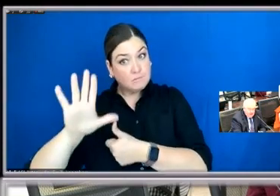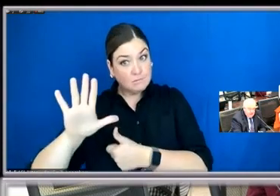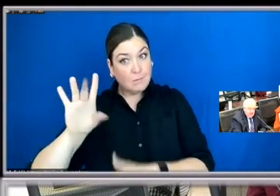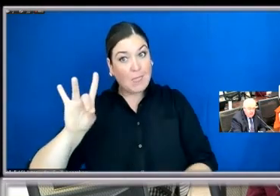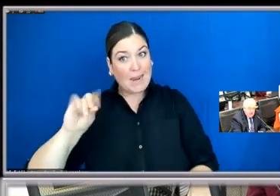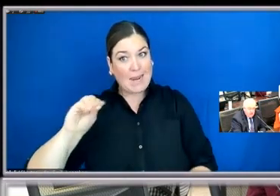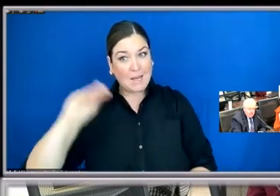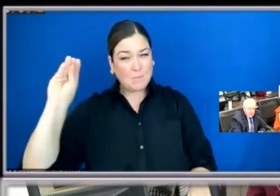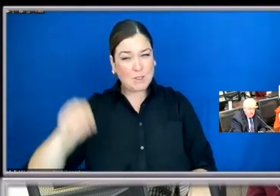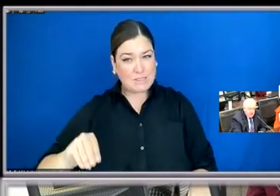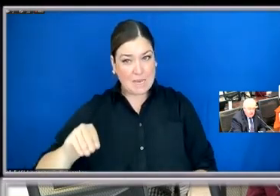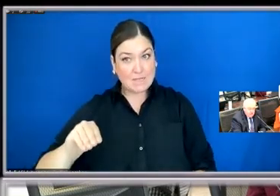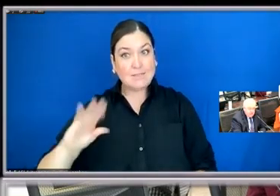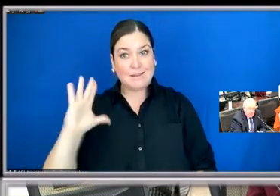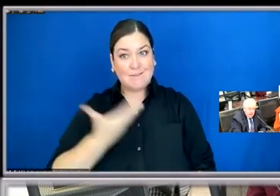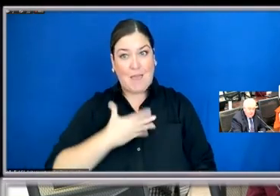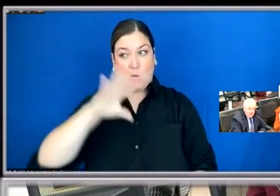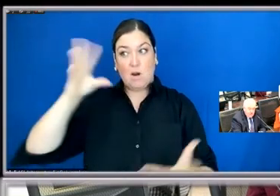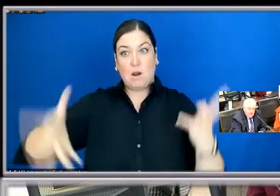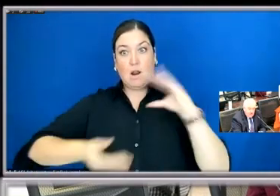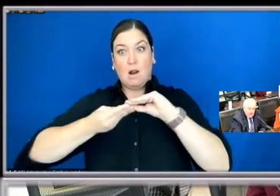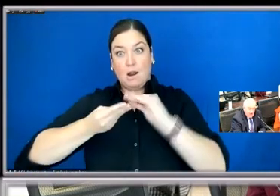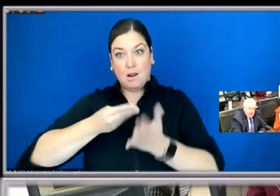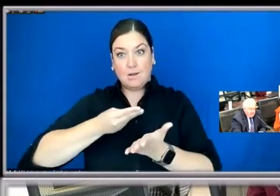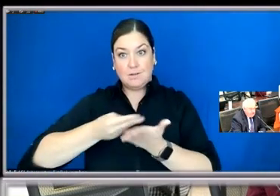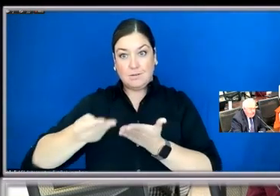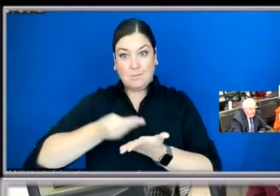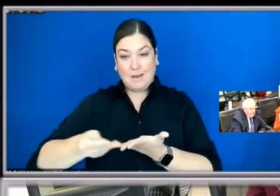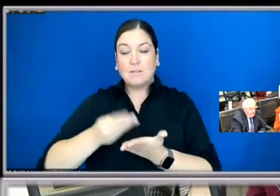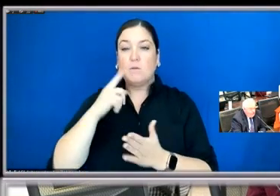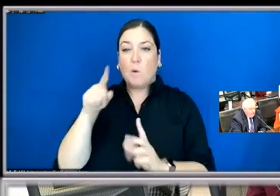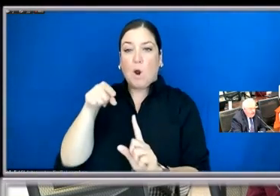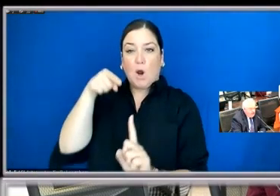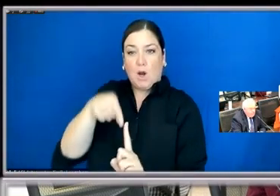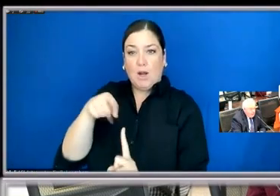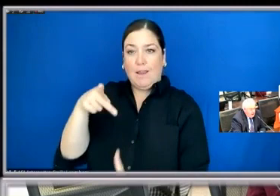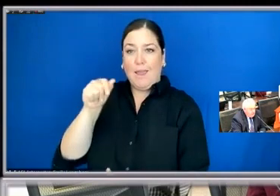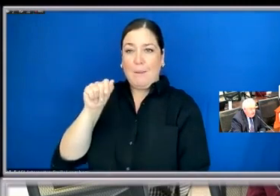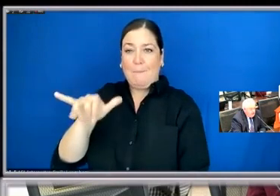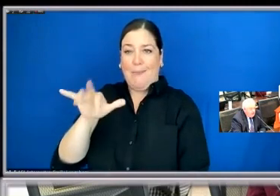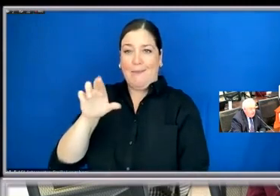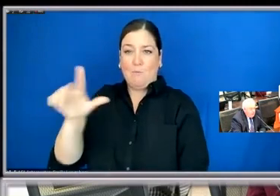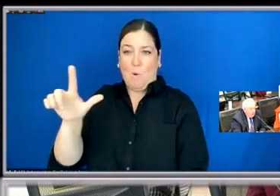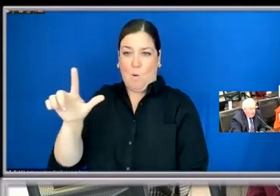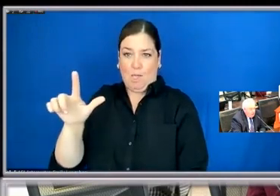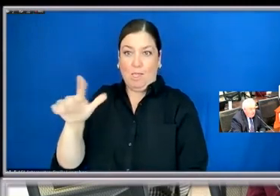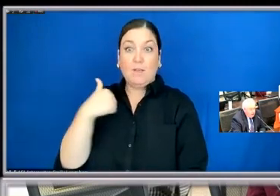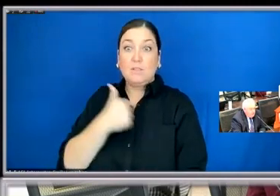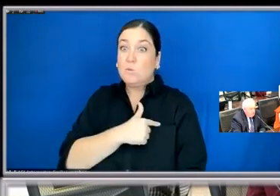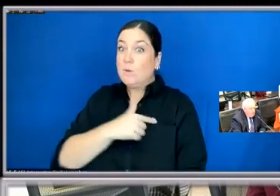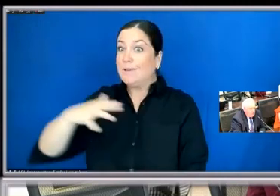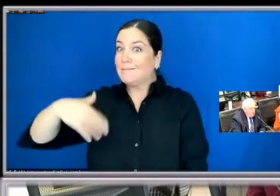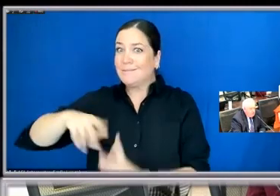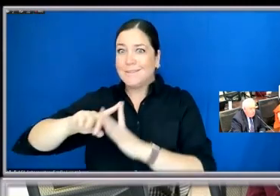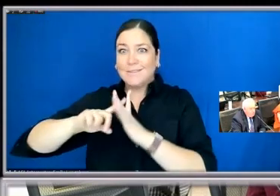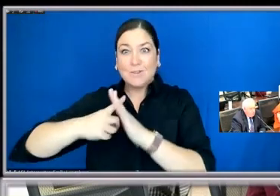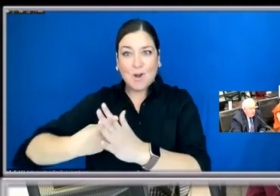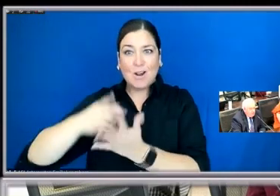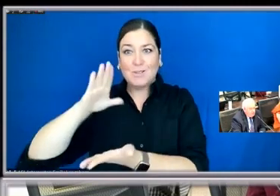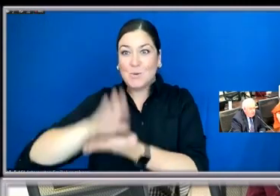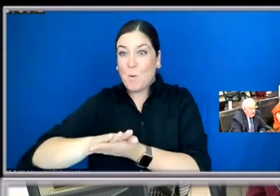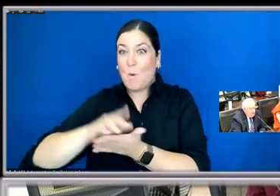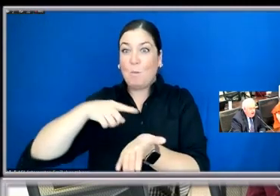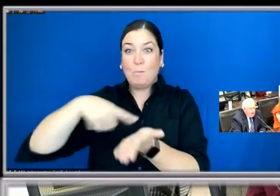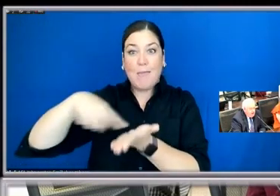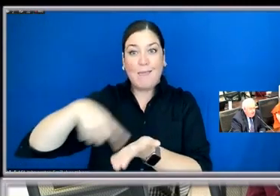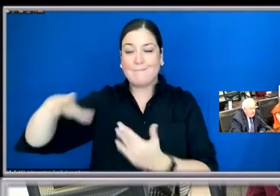about 80% of our total expense is payroll. And so we hadn't ramped up all the payroll through the